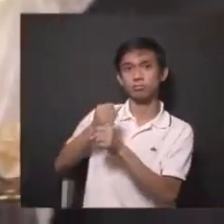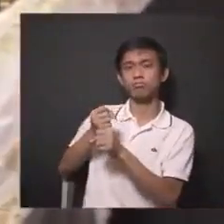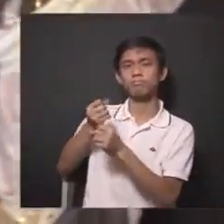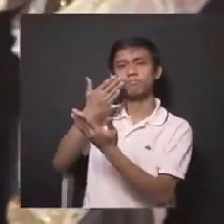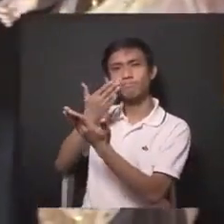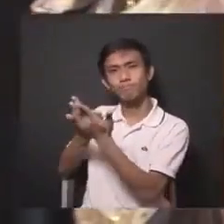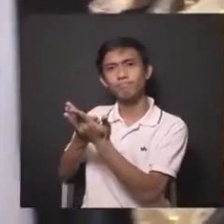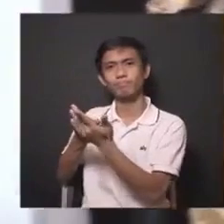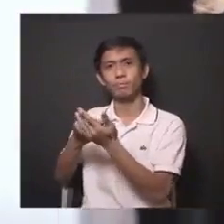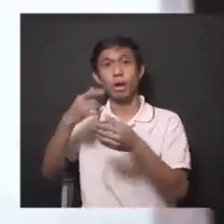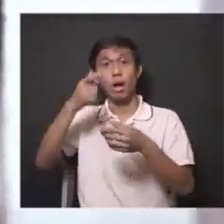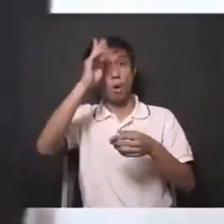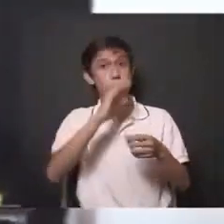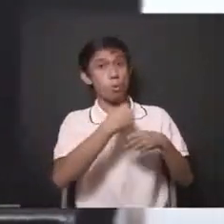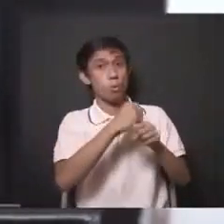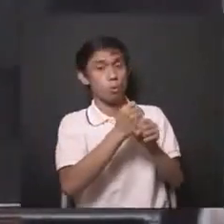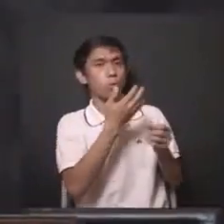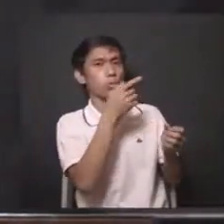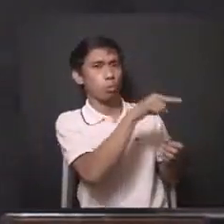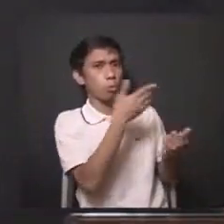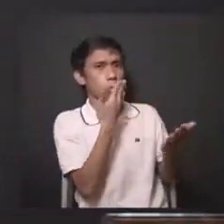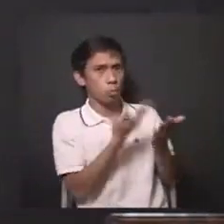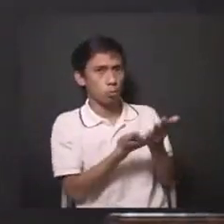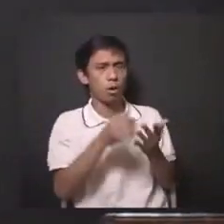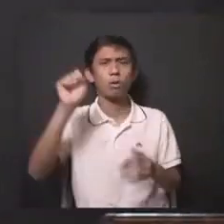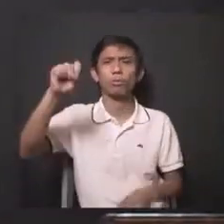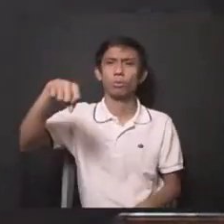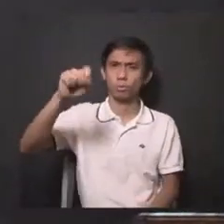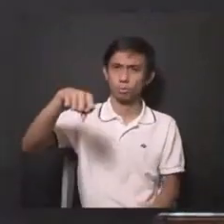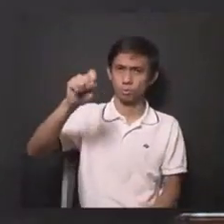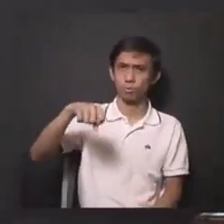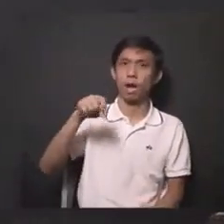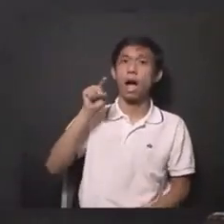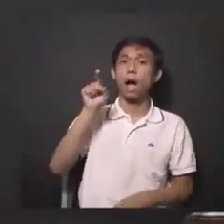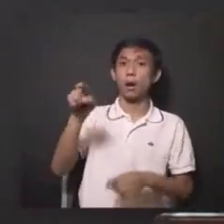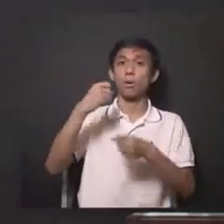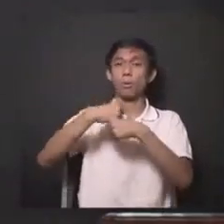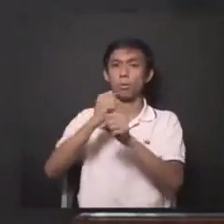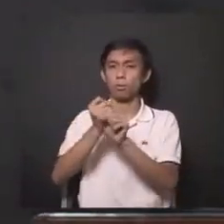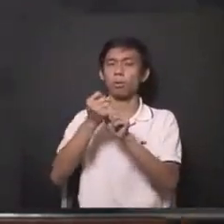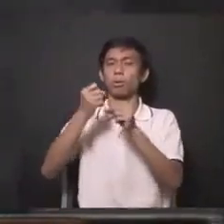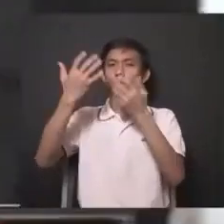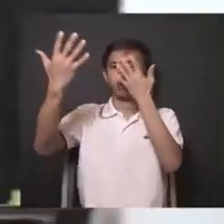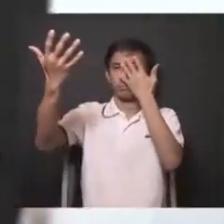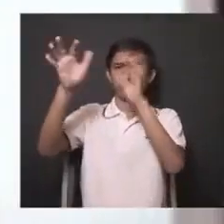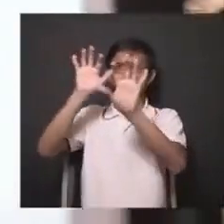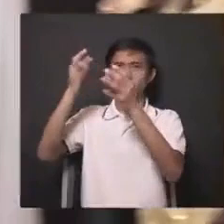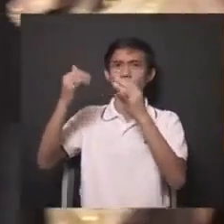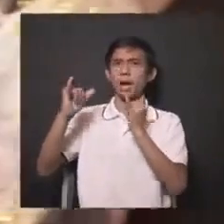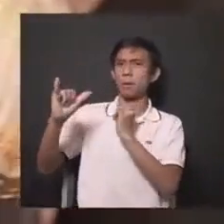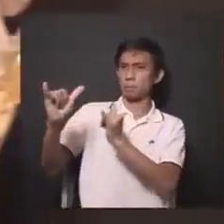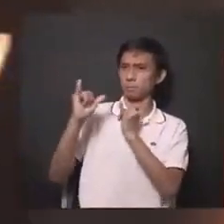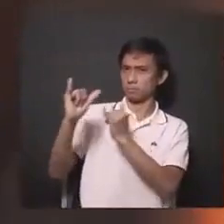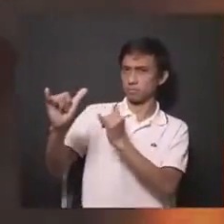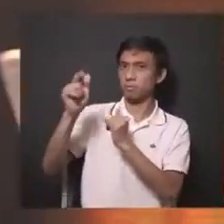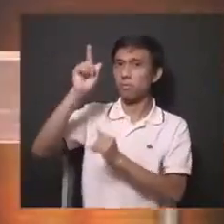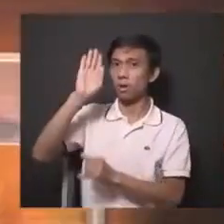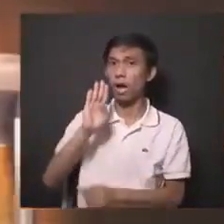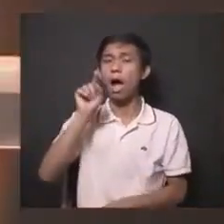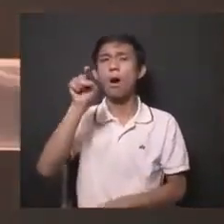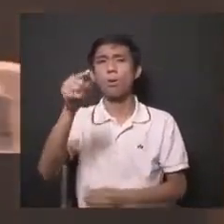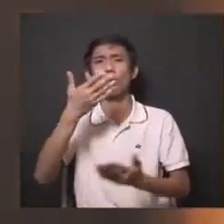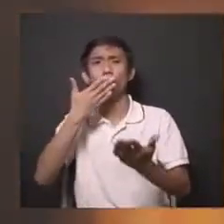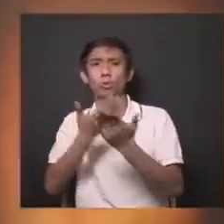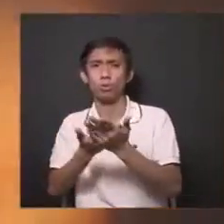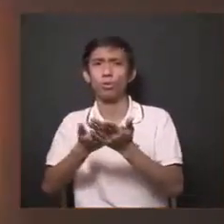truth. God made you good. You were created in the image and likeness of God. You are good. The problem is,